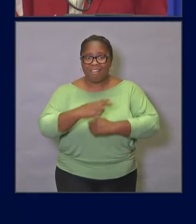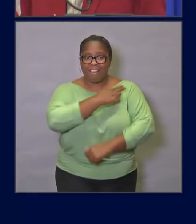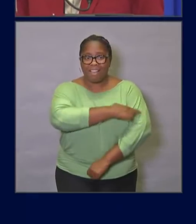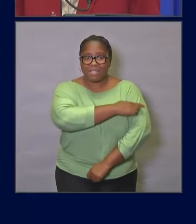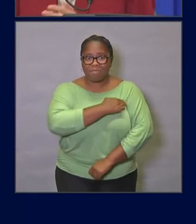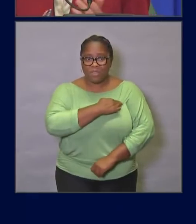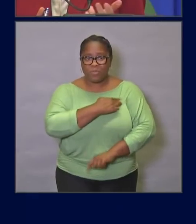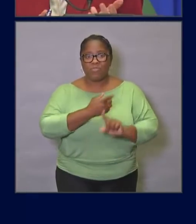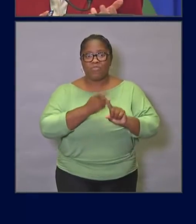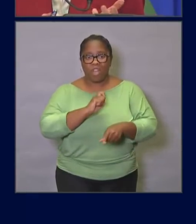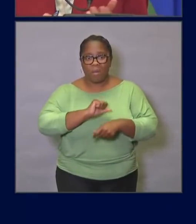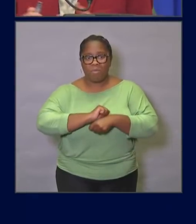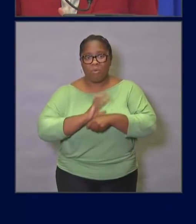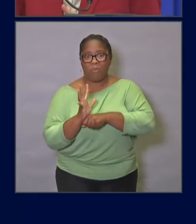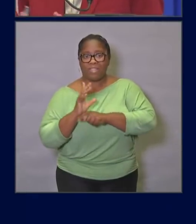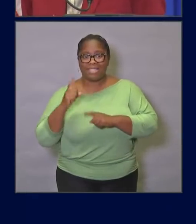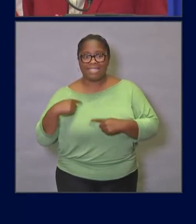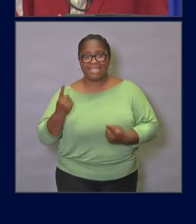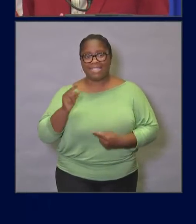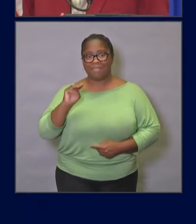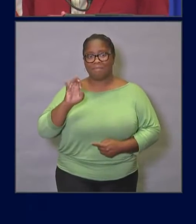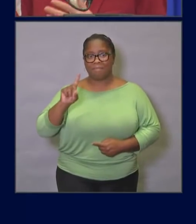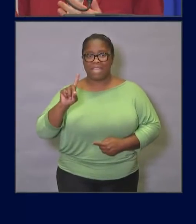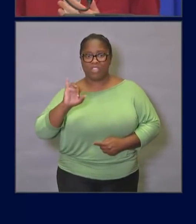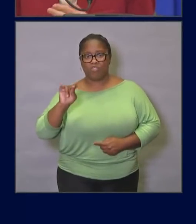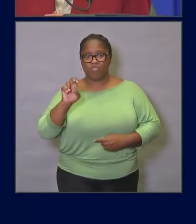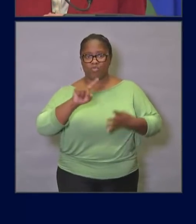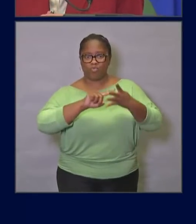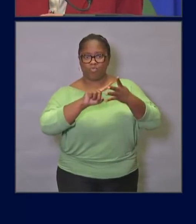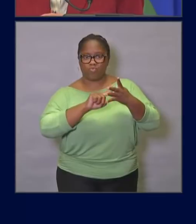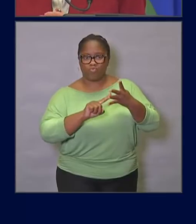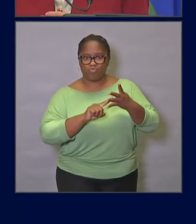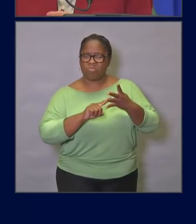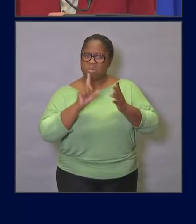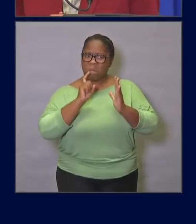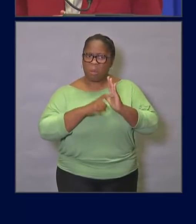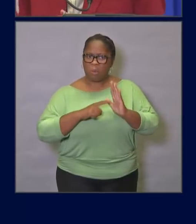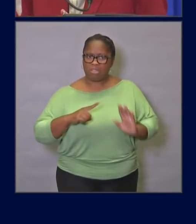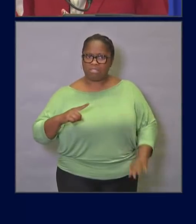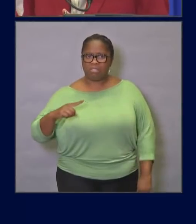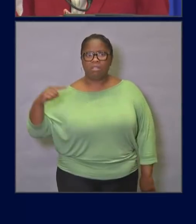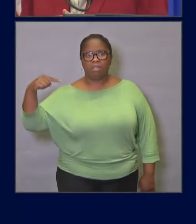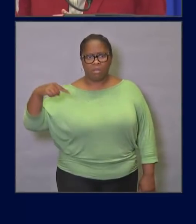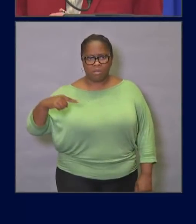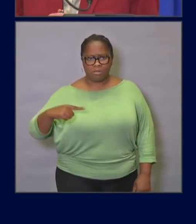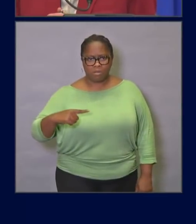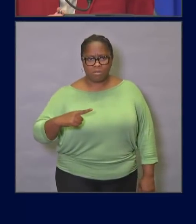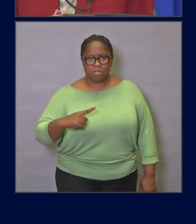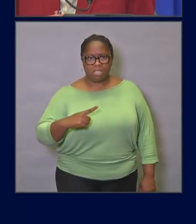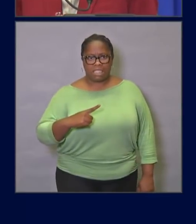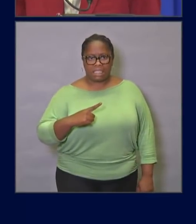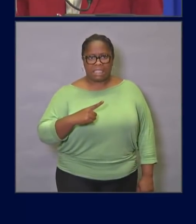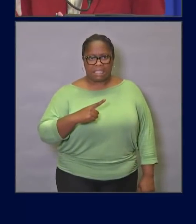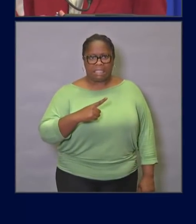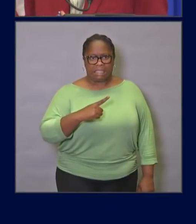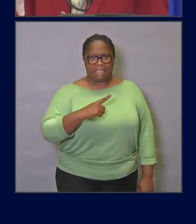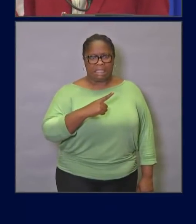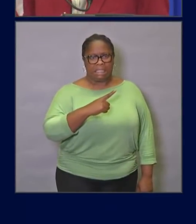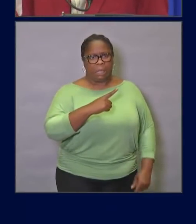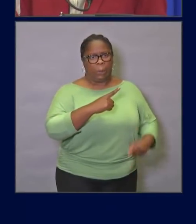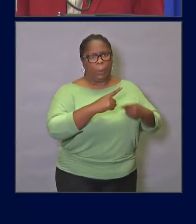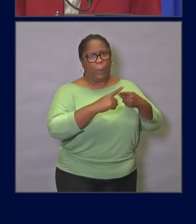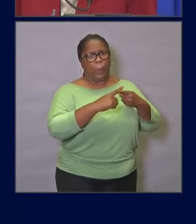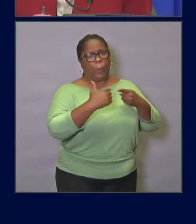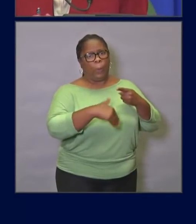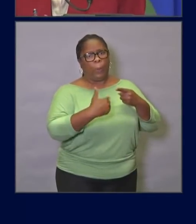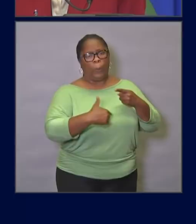COVID-19. Since mid-June, you can see that we had a steady increase in the number of COVID-19 patients who were hospitalized on a